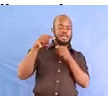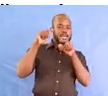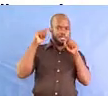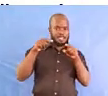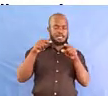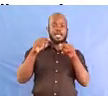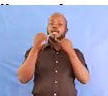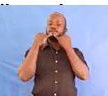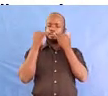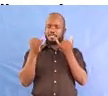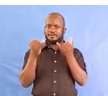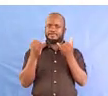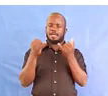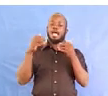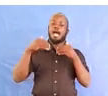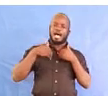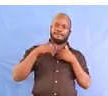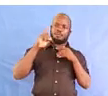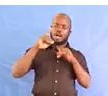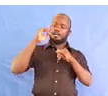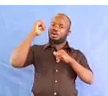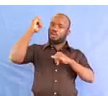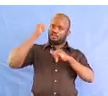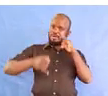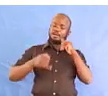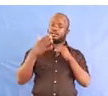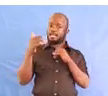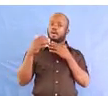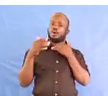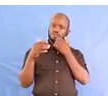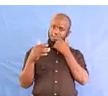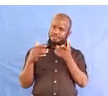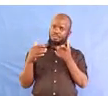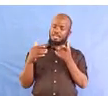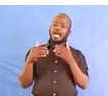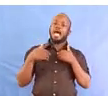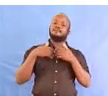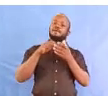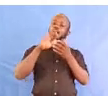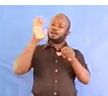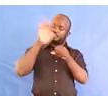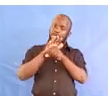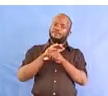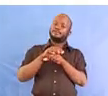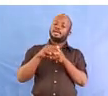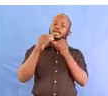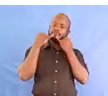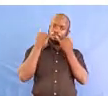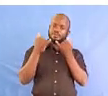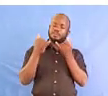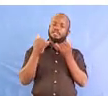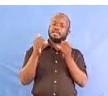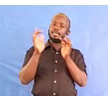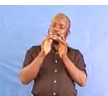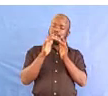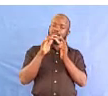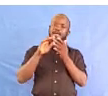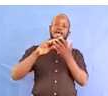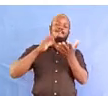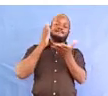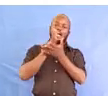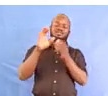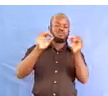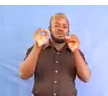hand. I hope this has been informative. There's one concluding thought I'd like to leave you with. There's so much information